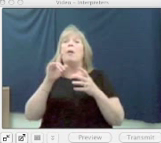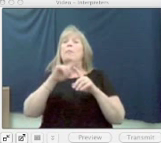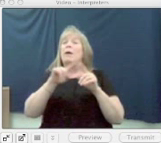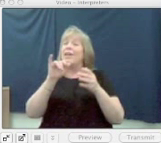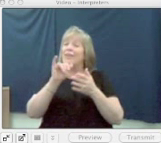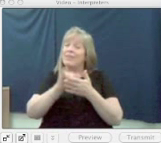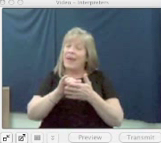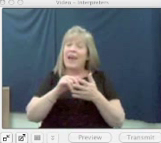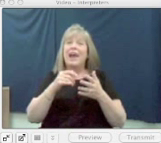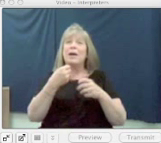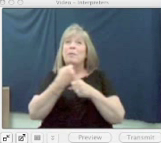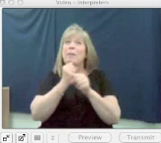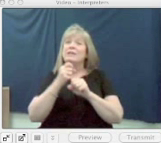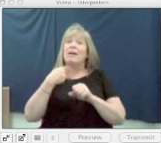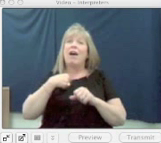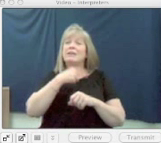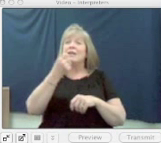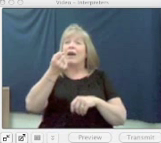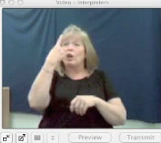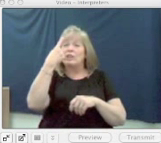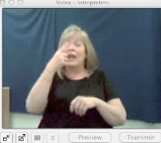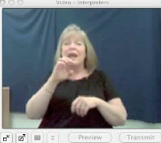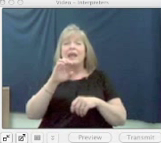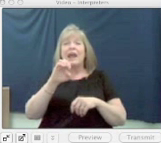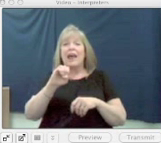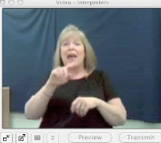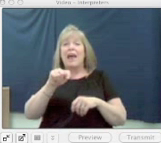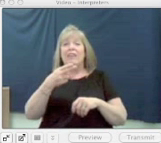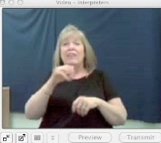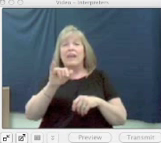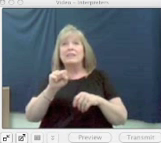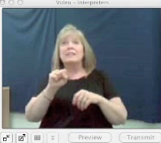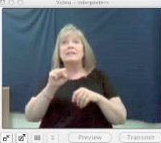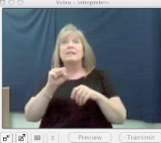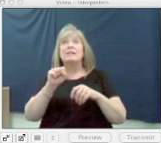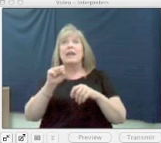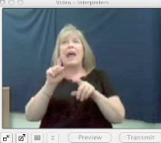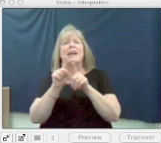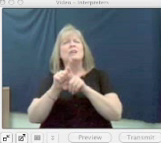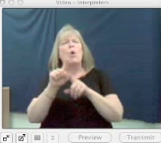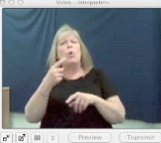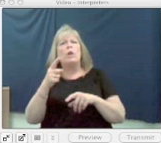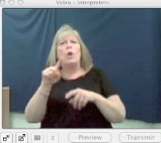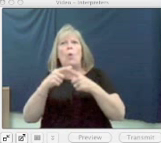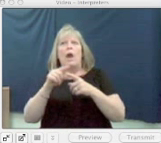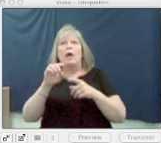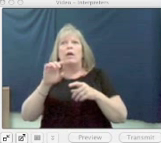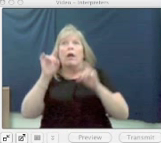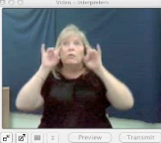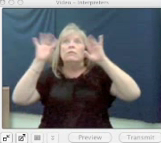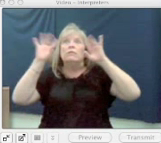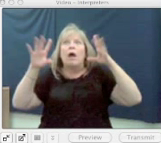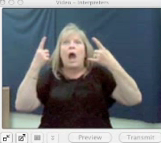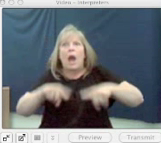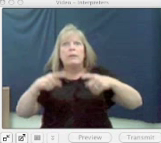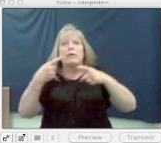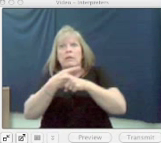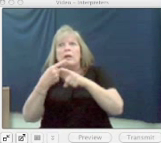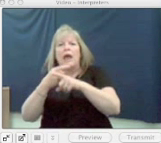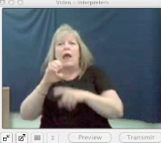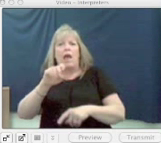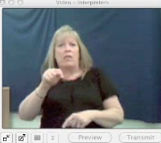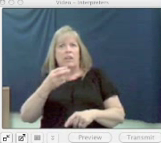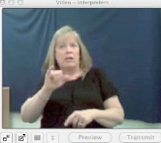understanding ethics as only ethical dilemmas. But ethics is so much more than merely ethical